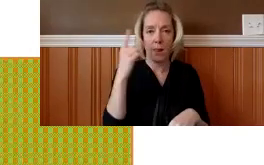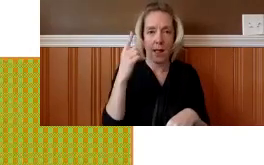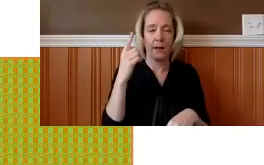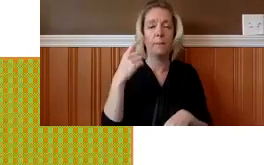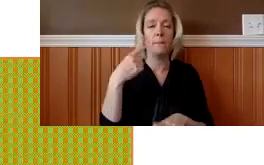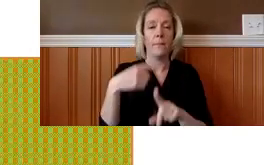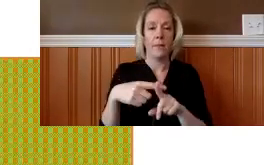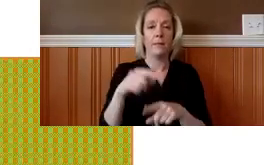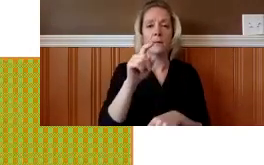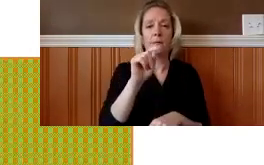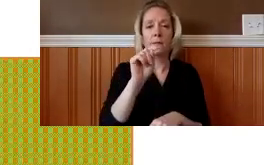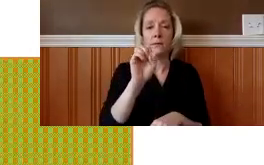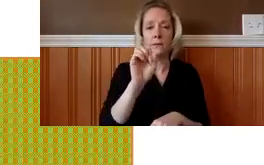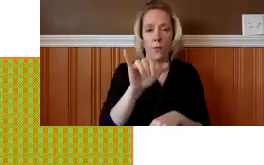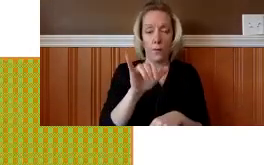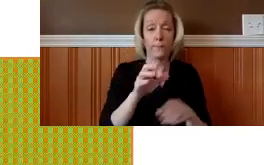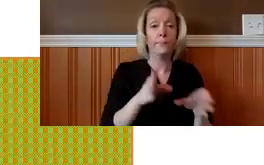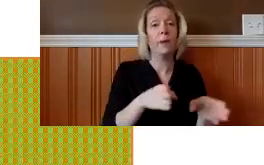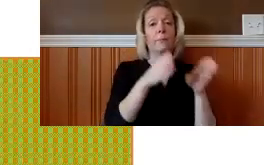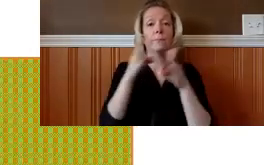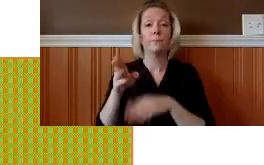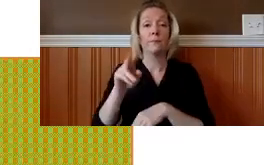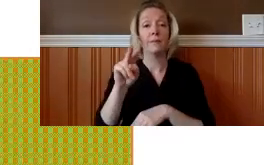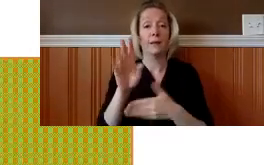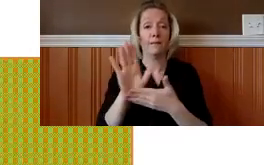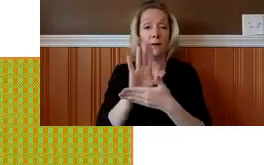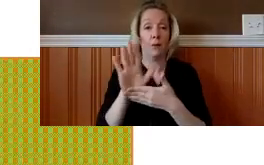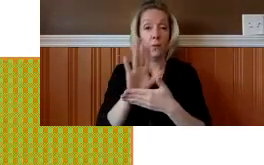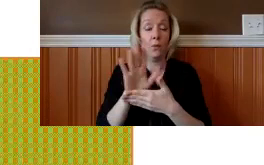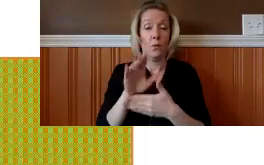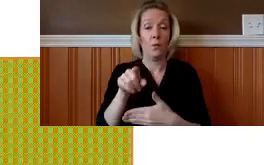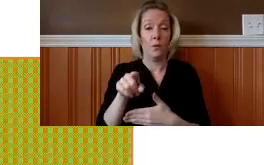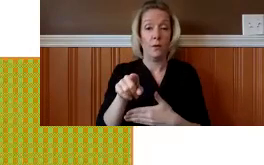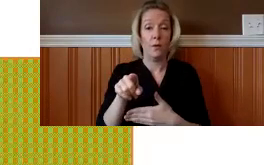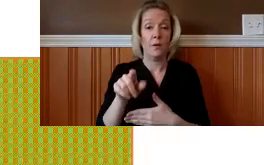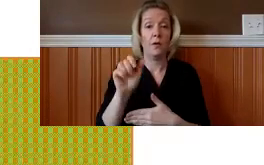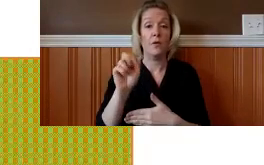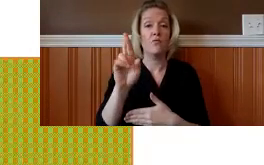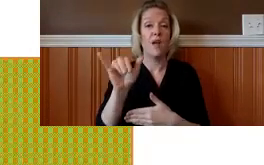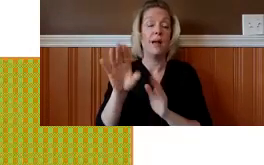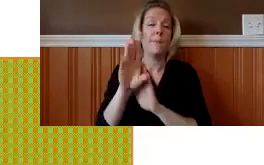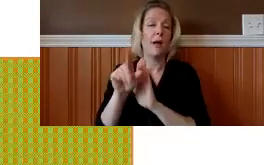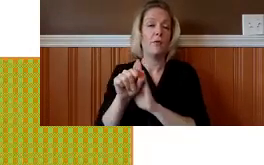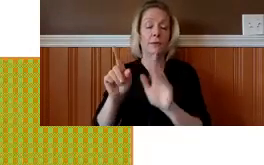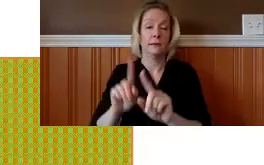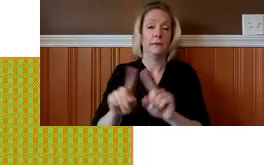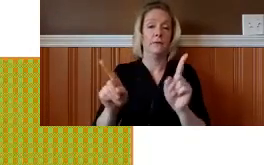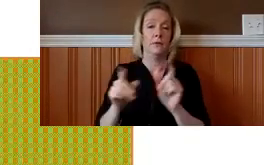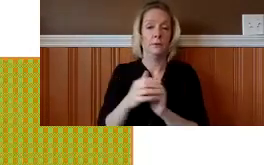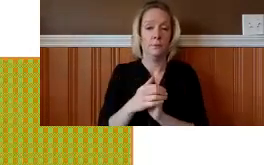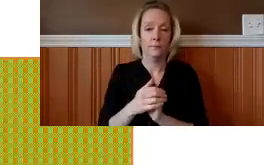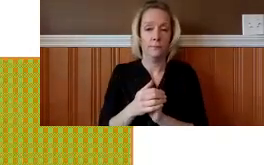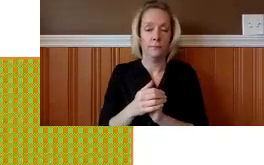here. Now let's look over here at this one where the array is now different. And on